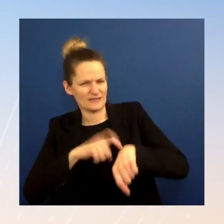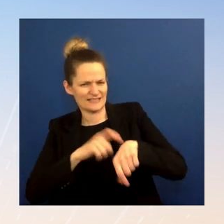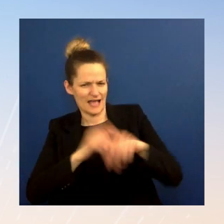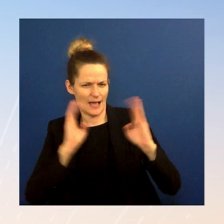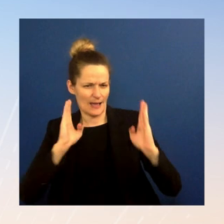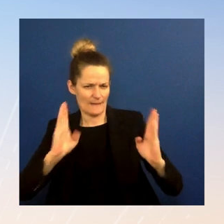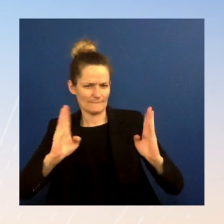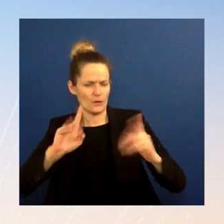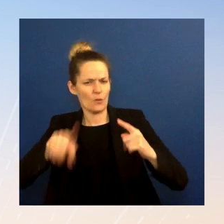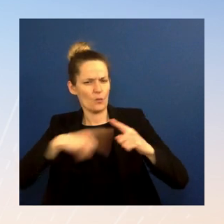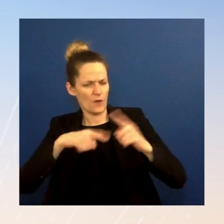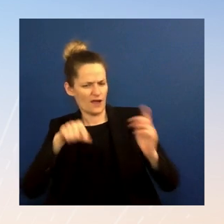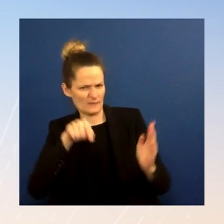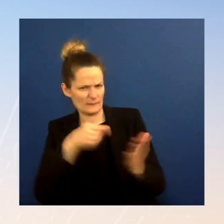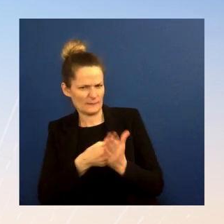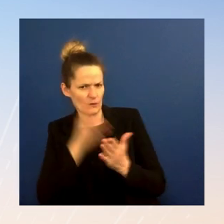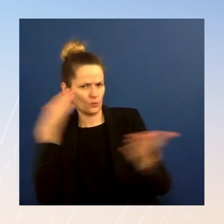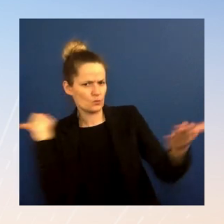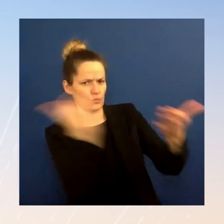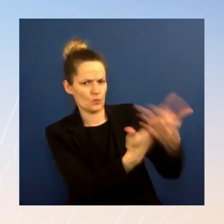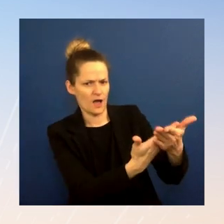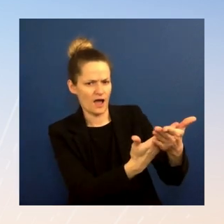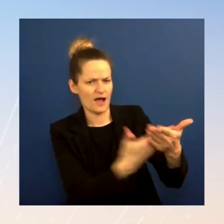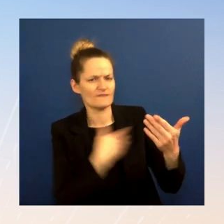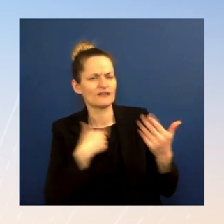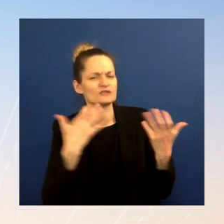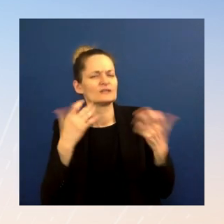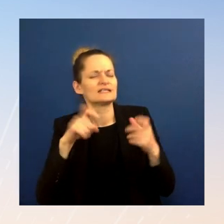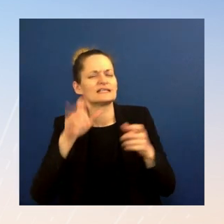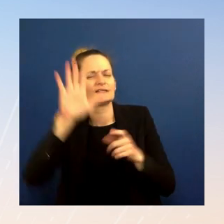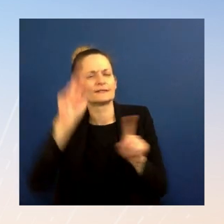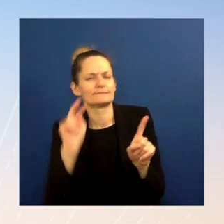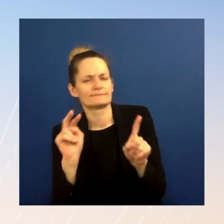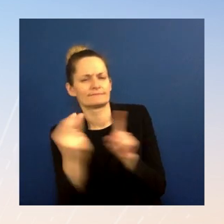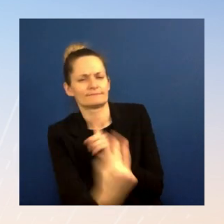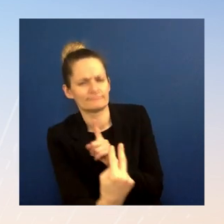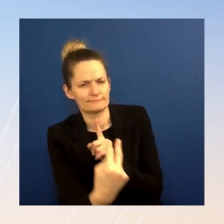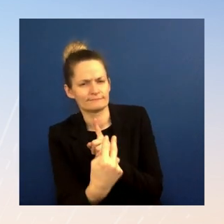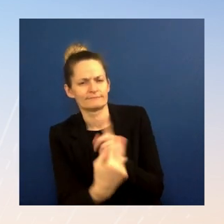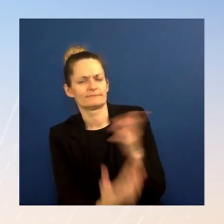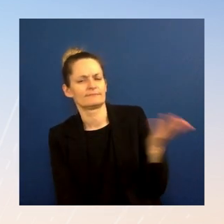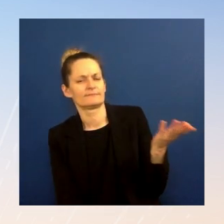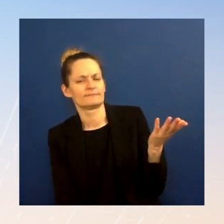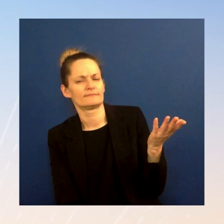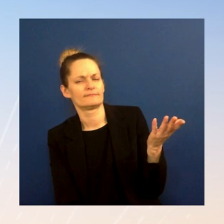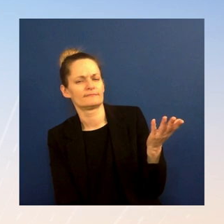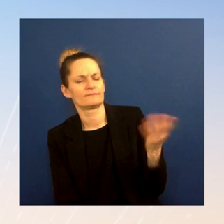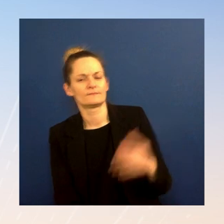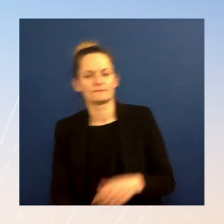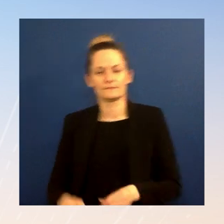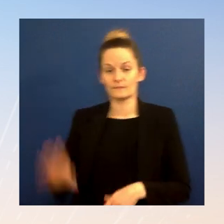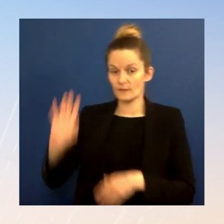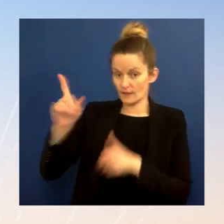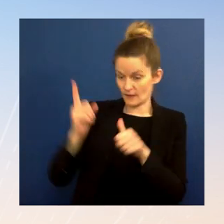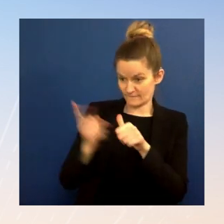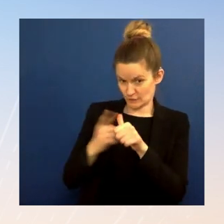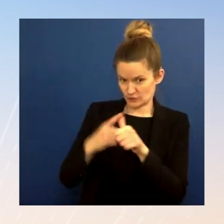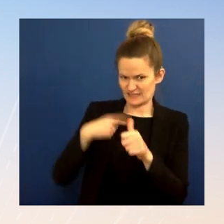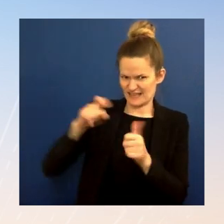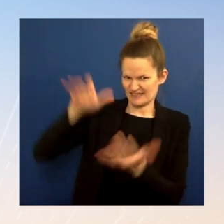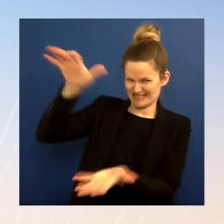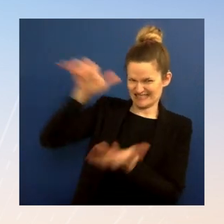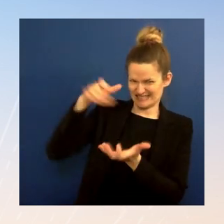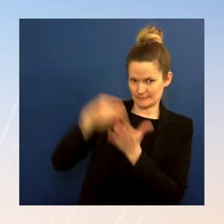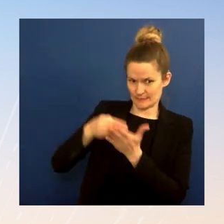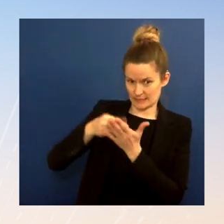us how quickly will the first shipment be out the door? Well, we've been doing shipments or deliveries every day